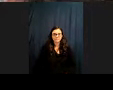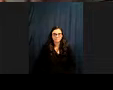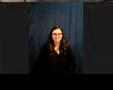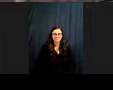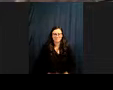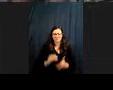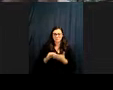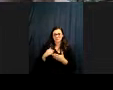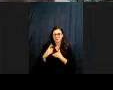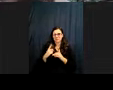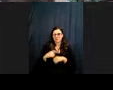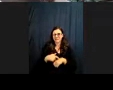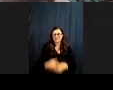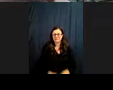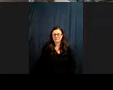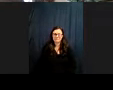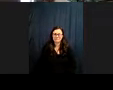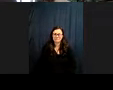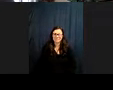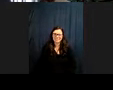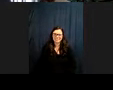Excuse me one more time.